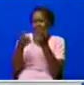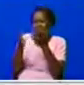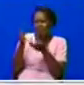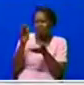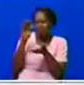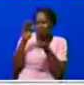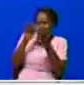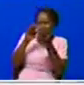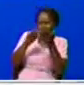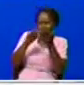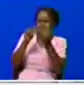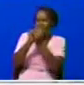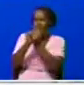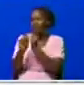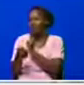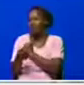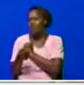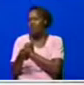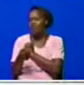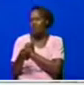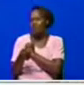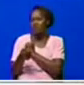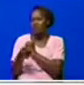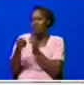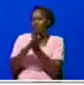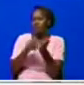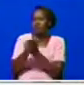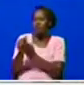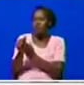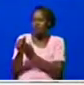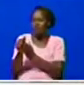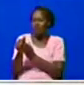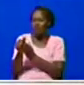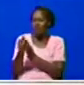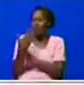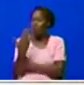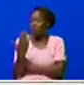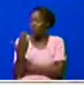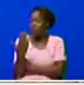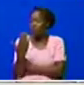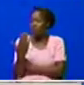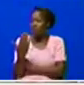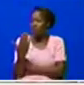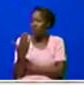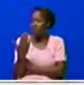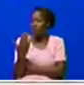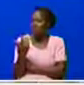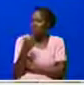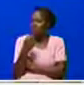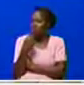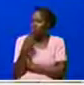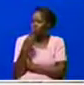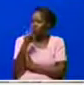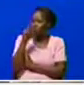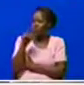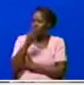almost 10,000 spoiled ballot papers. So one needs to ask that question.